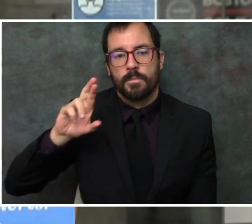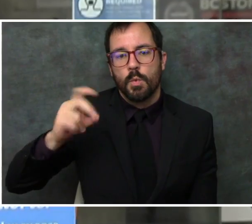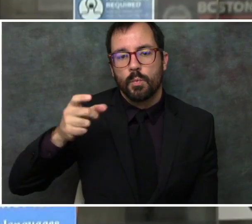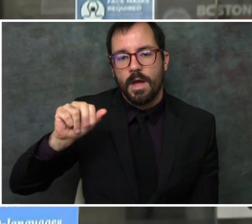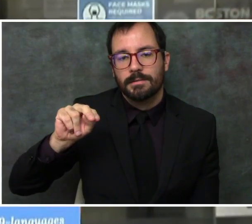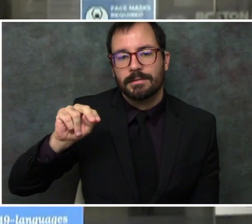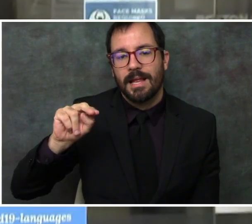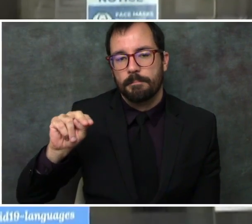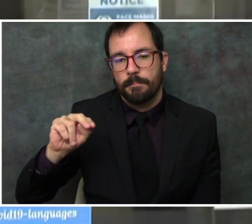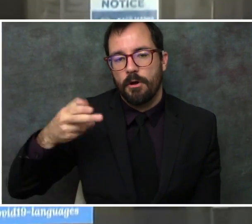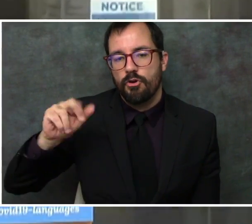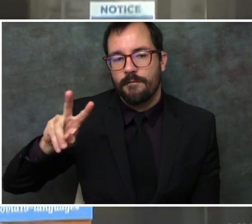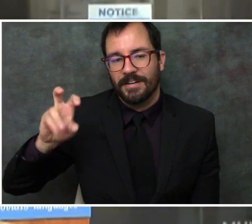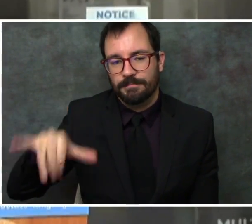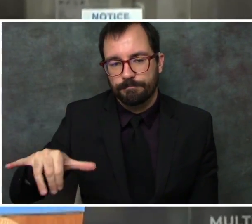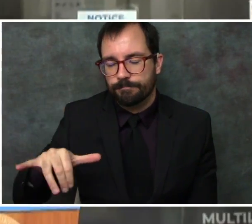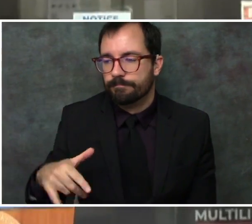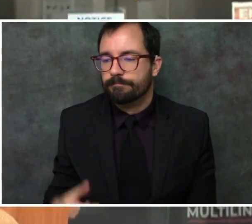Thank